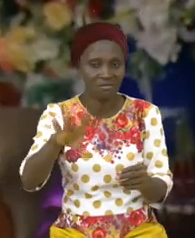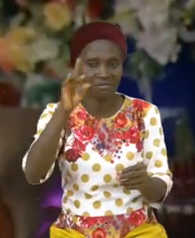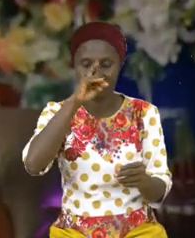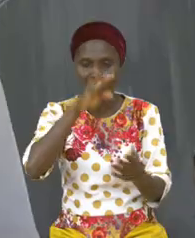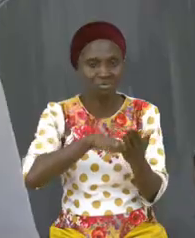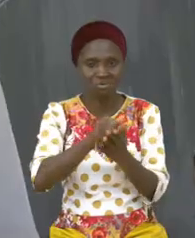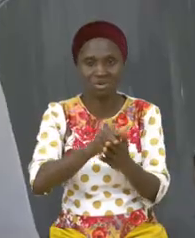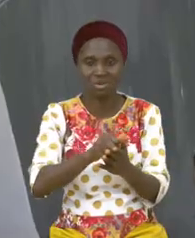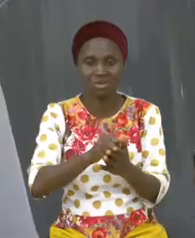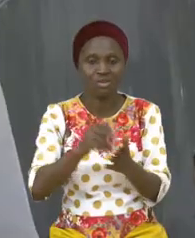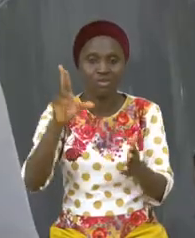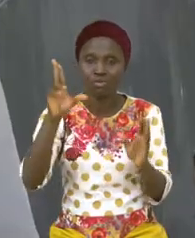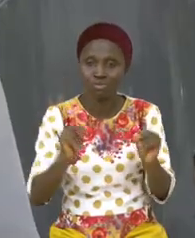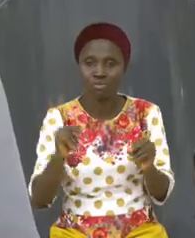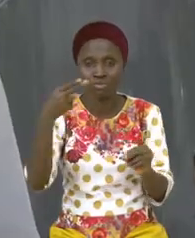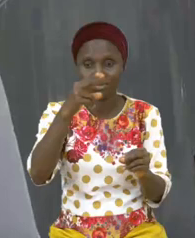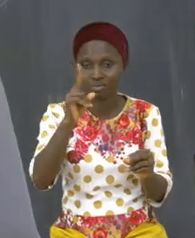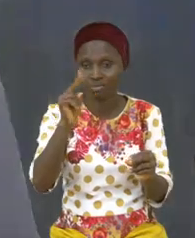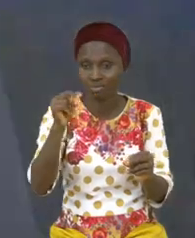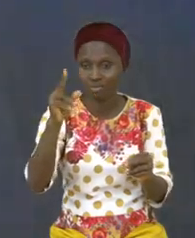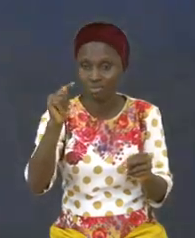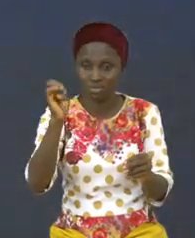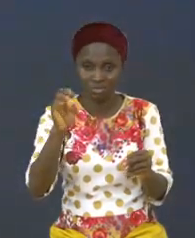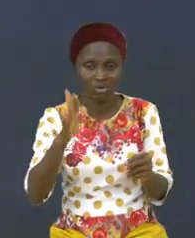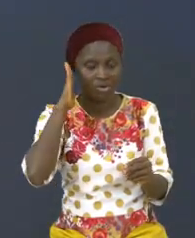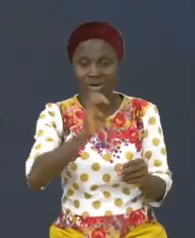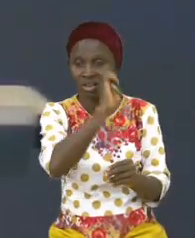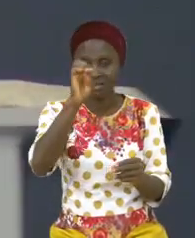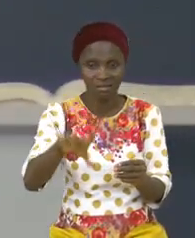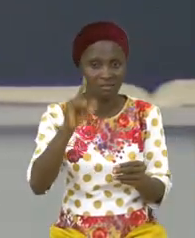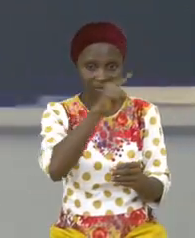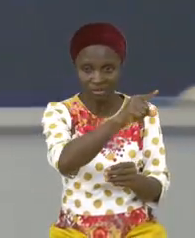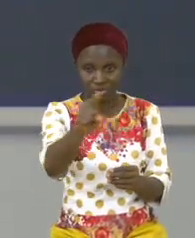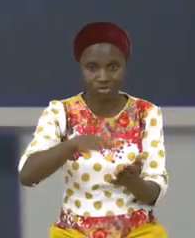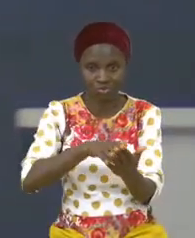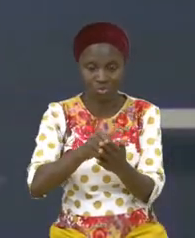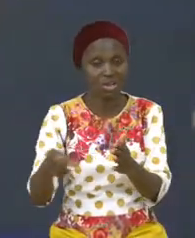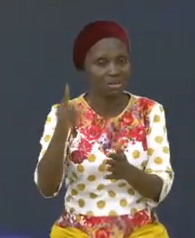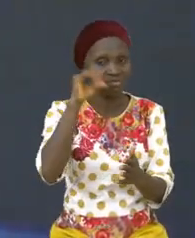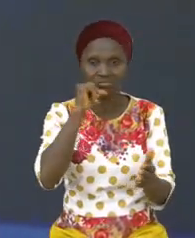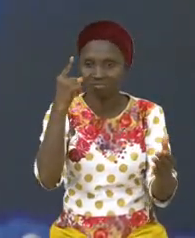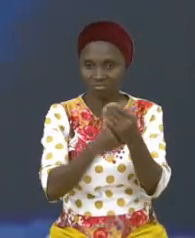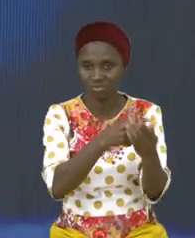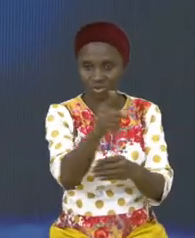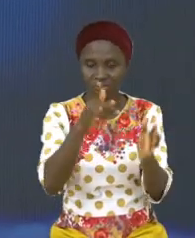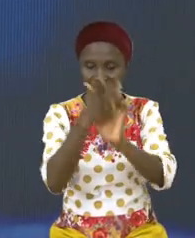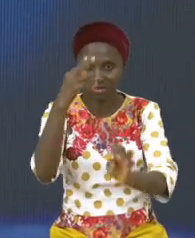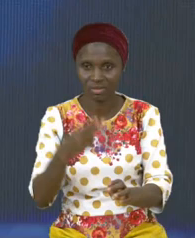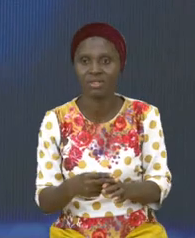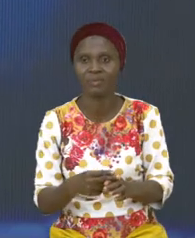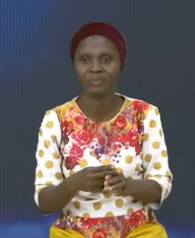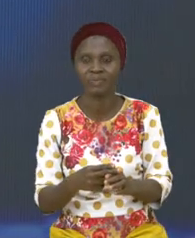anemic. Yeah. They will not catch you. They say, he's so weak, we spoke only